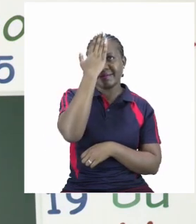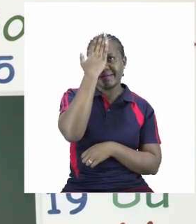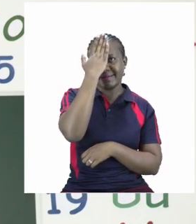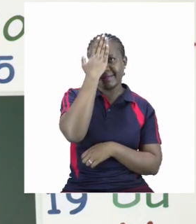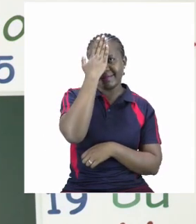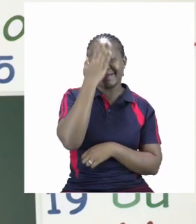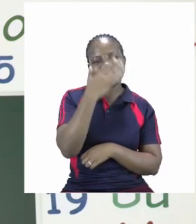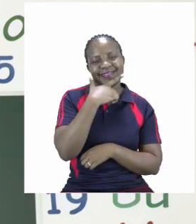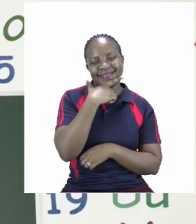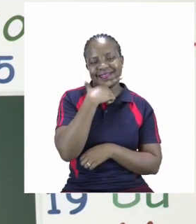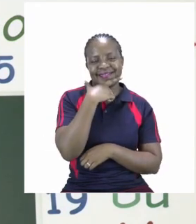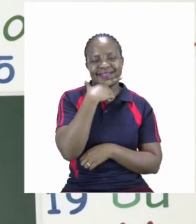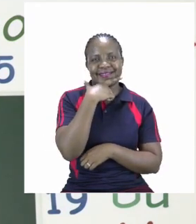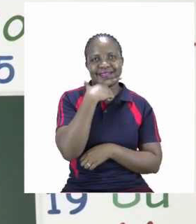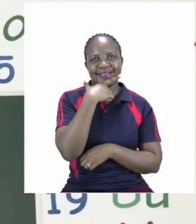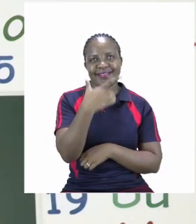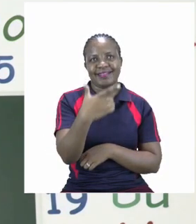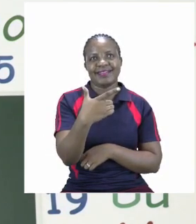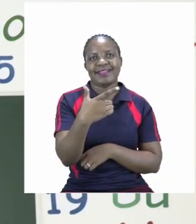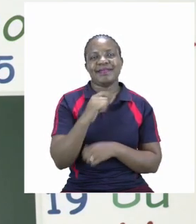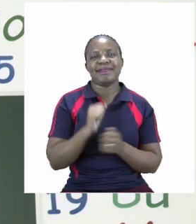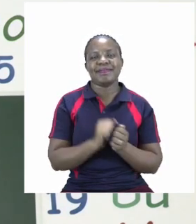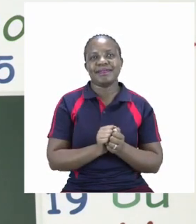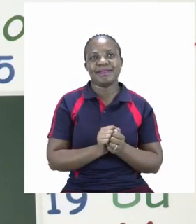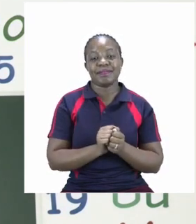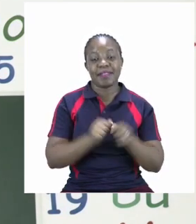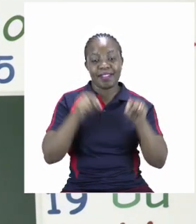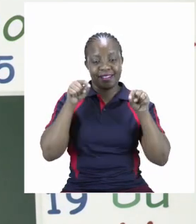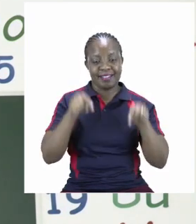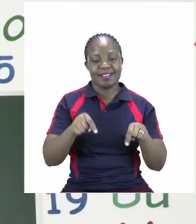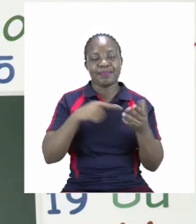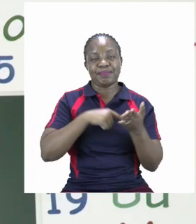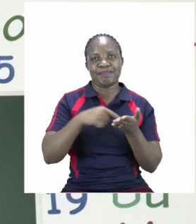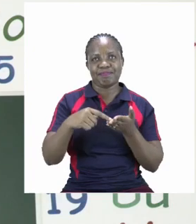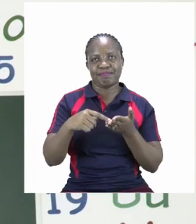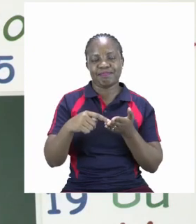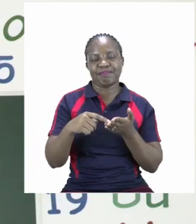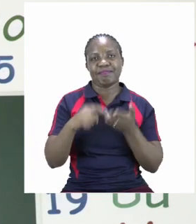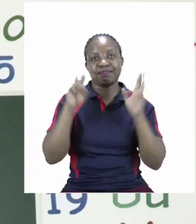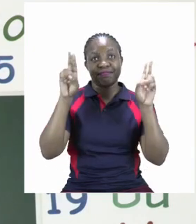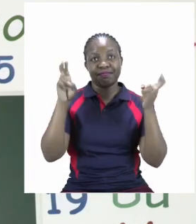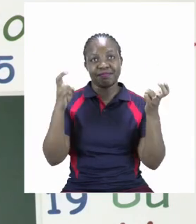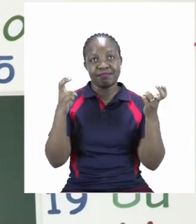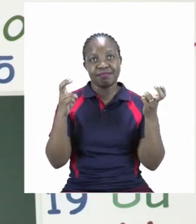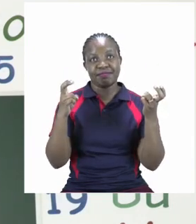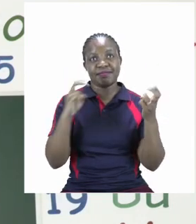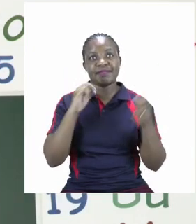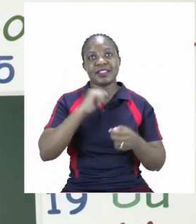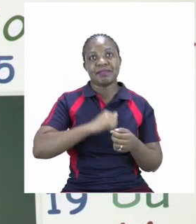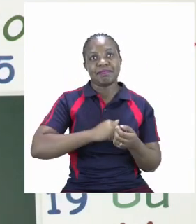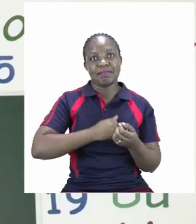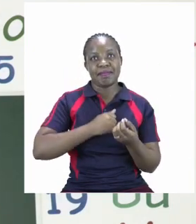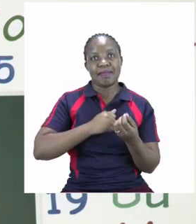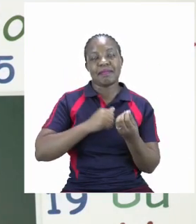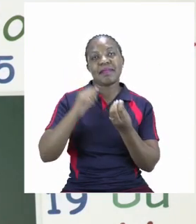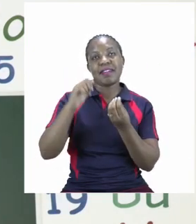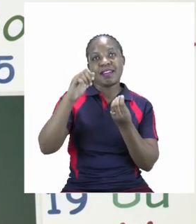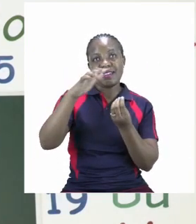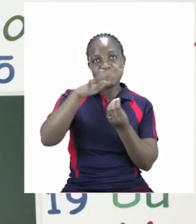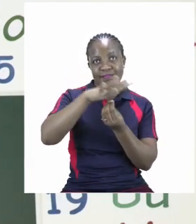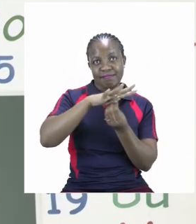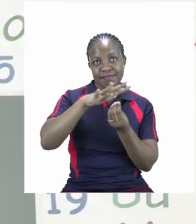much for joining me today. Our theme this week is My